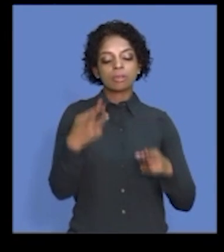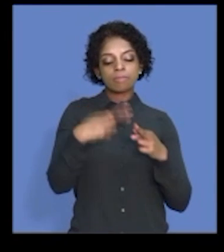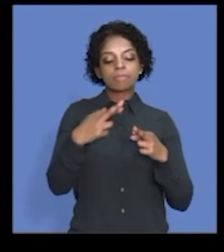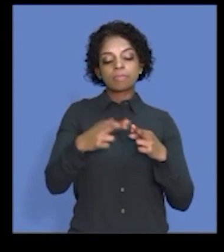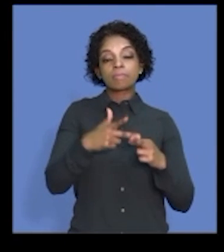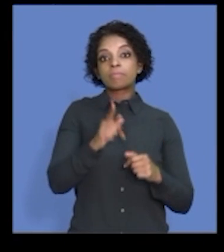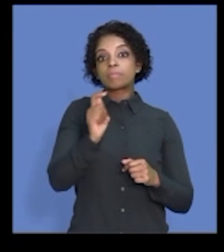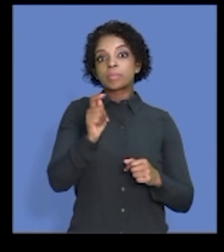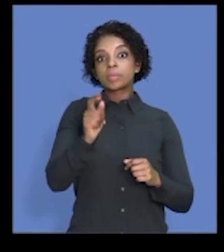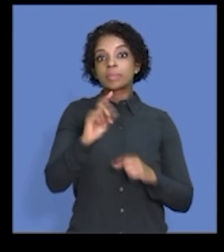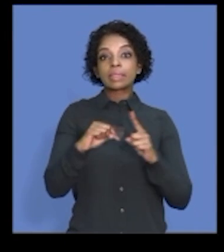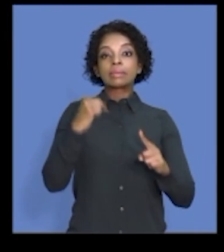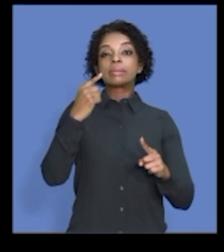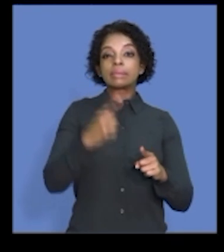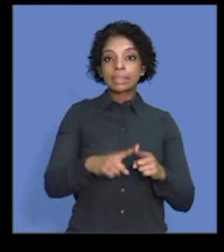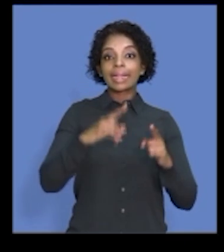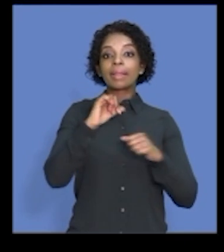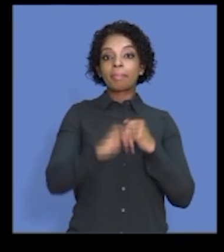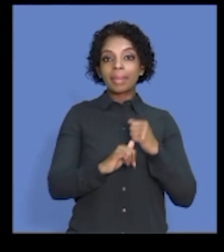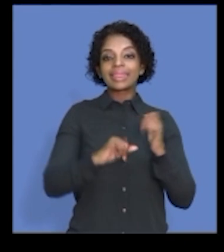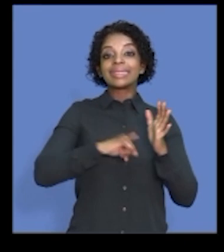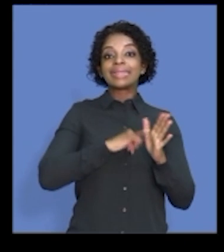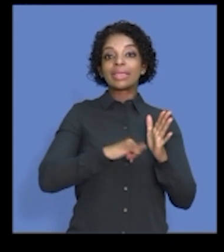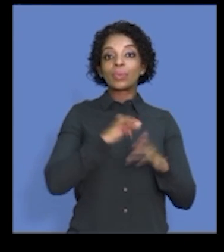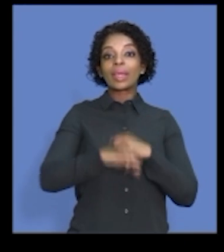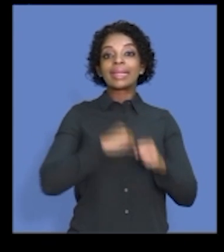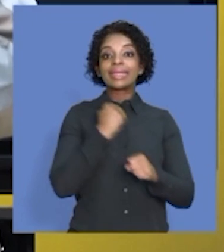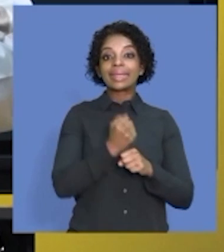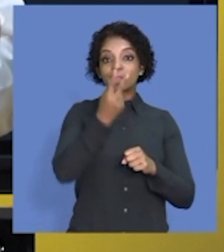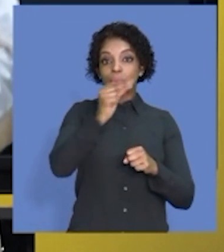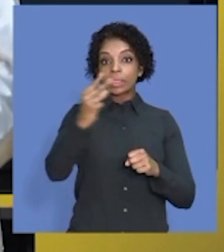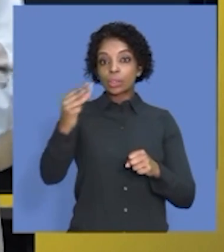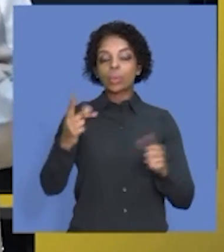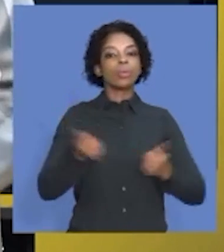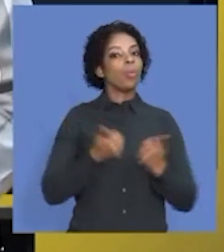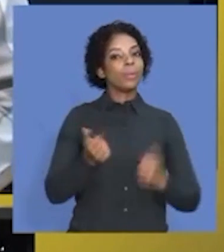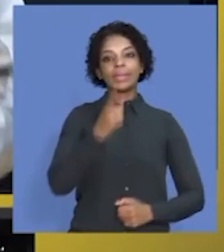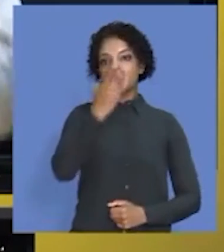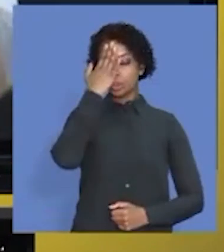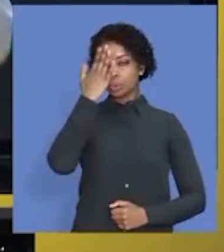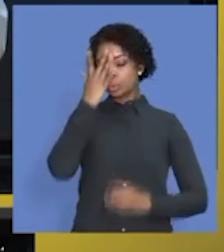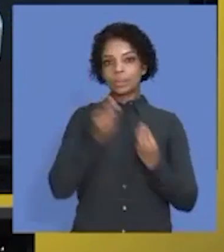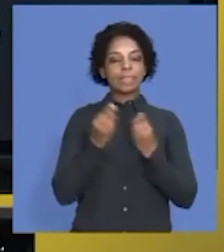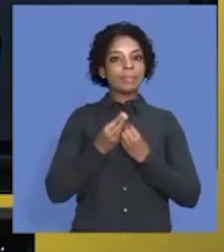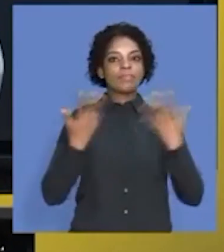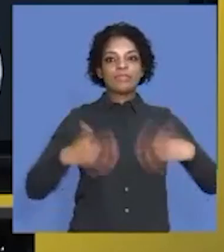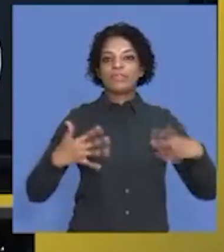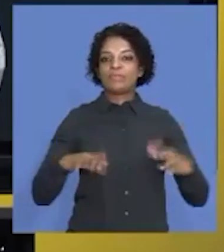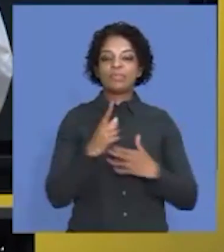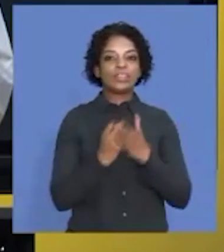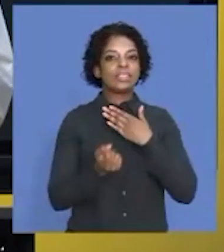up to January 2020. So immediately you know there's an adjustment involved. Step number